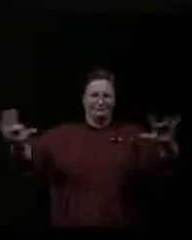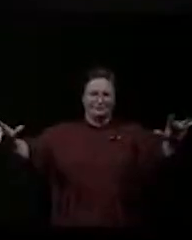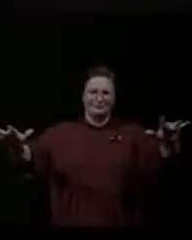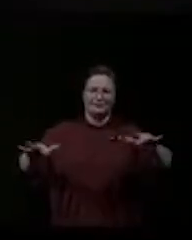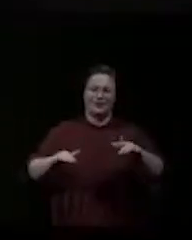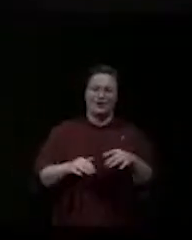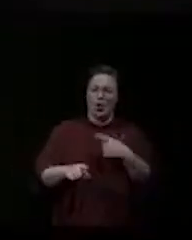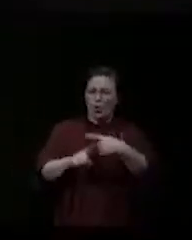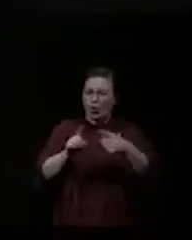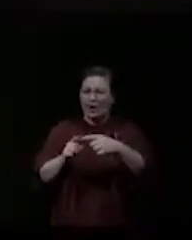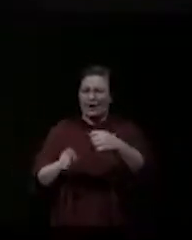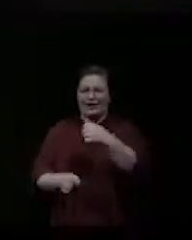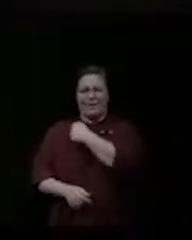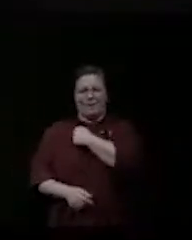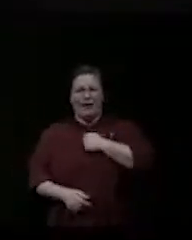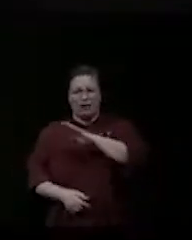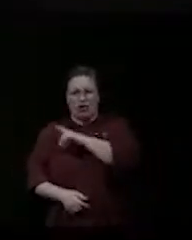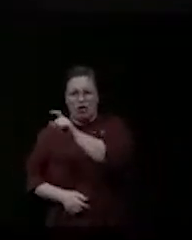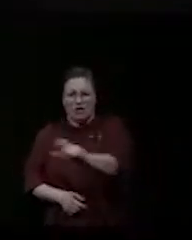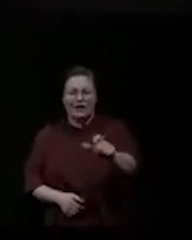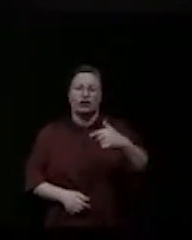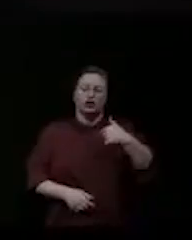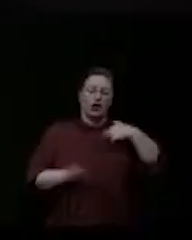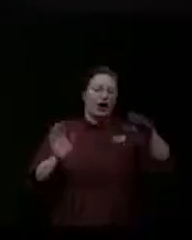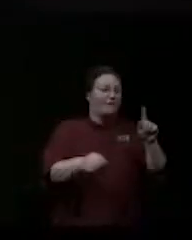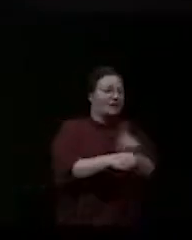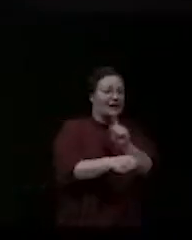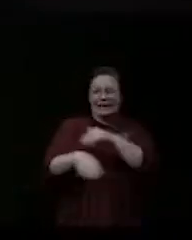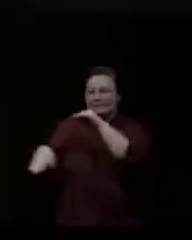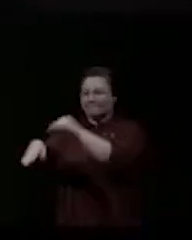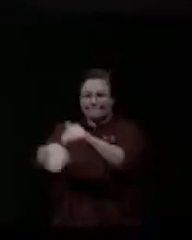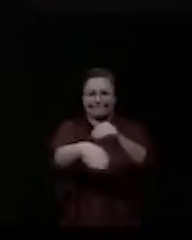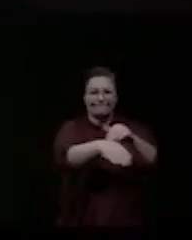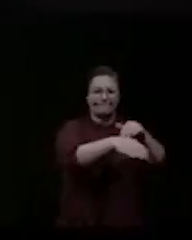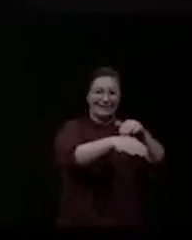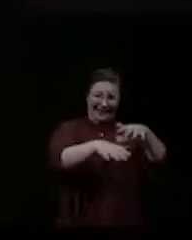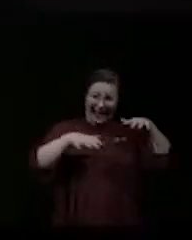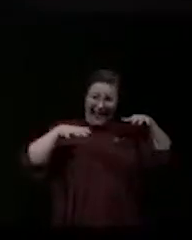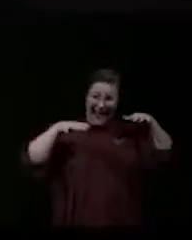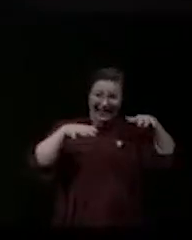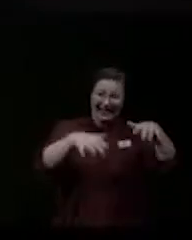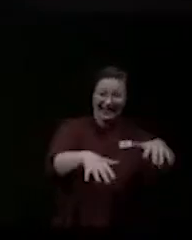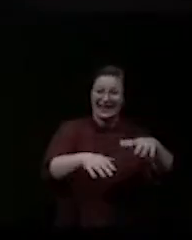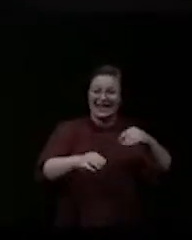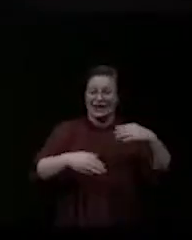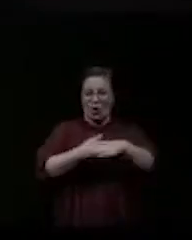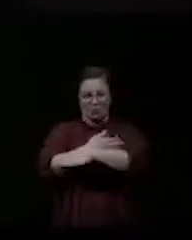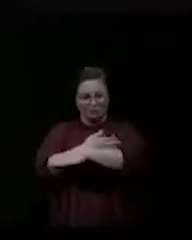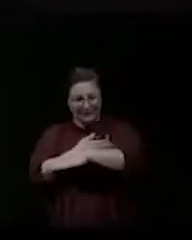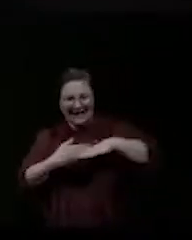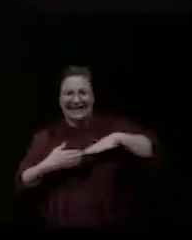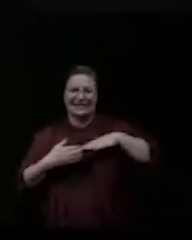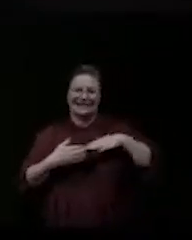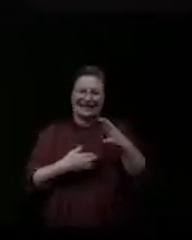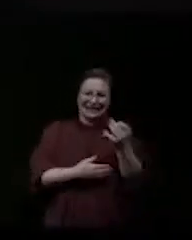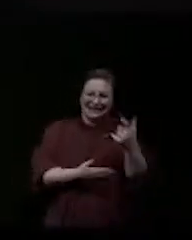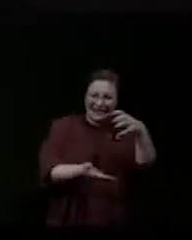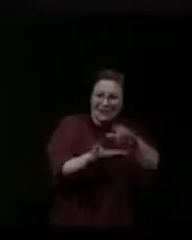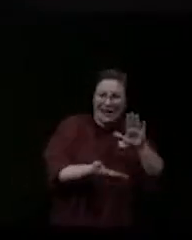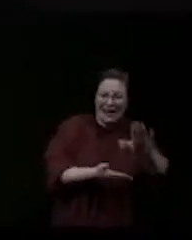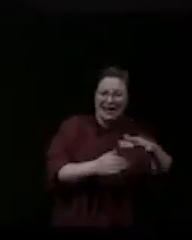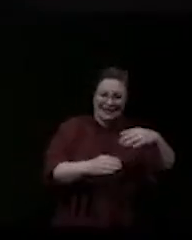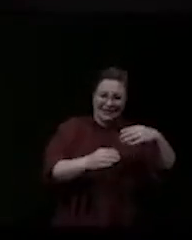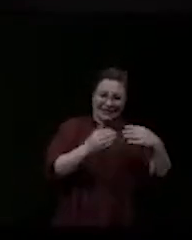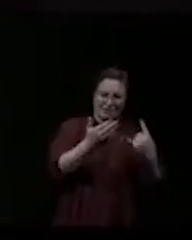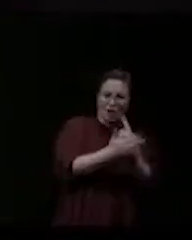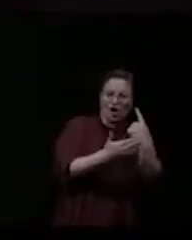mandate holders, I have continuously raised the targeting and growing restrictions on civic space and the right